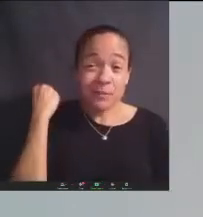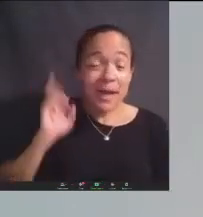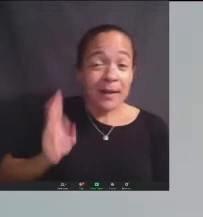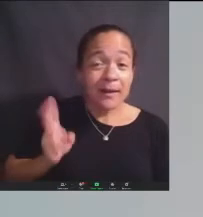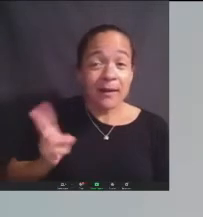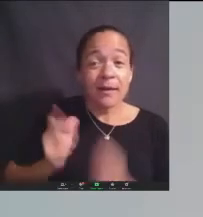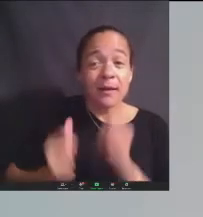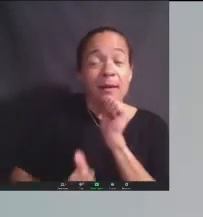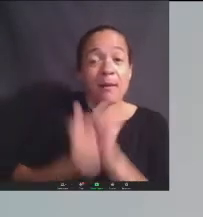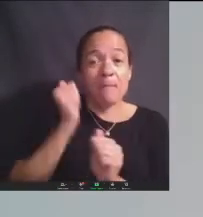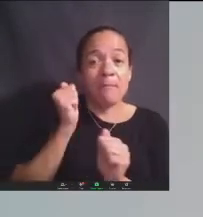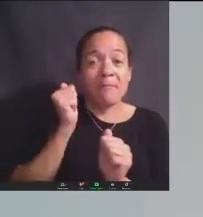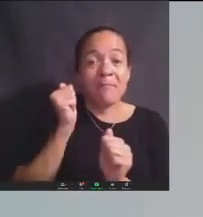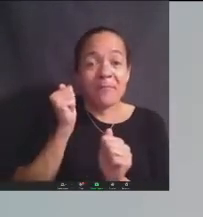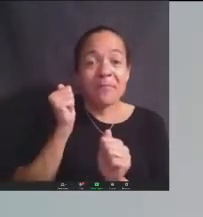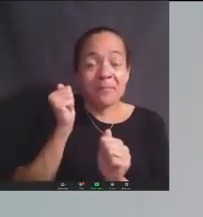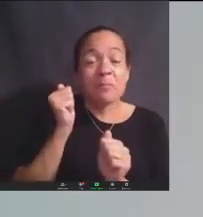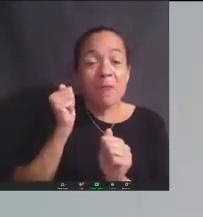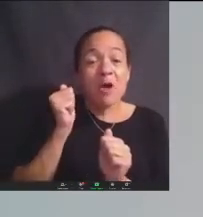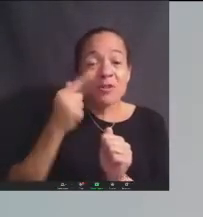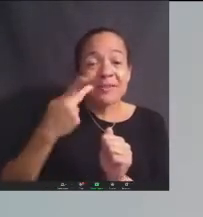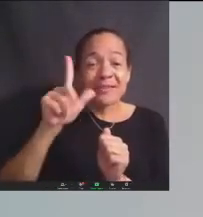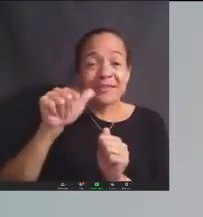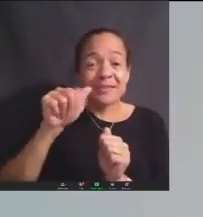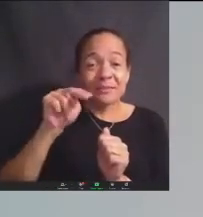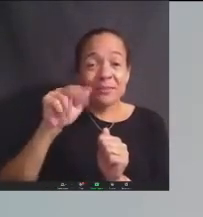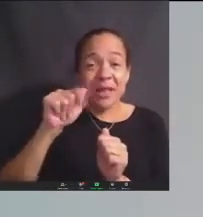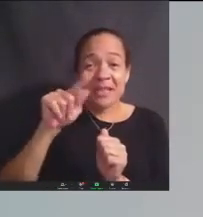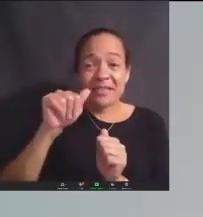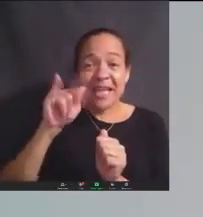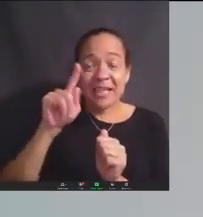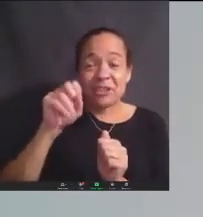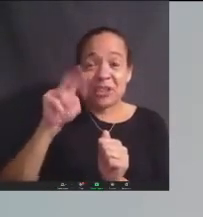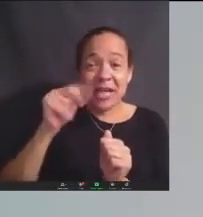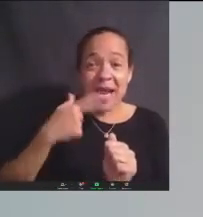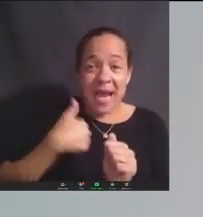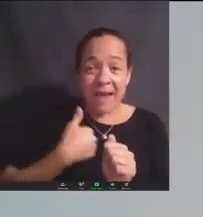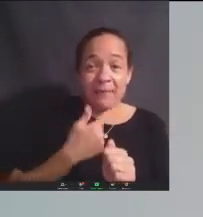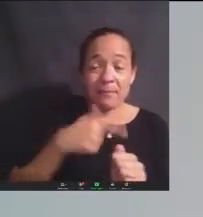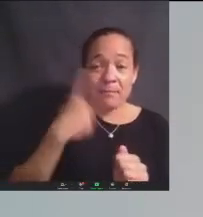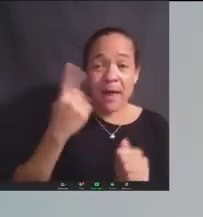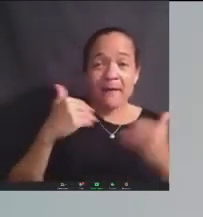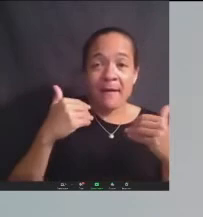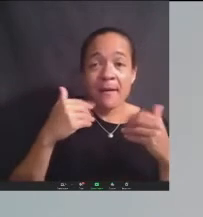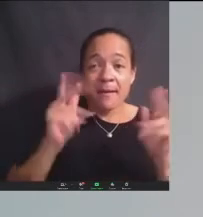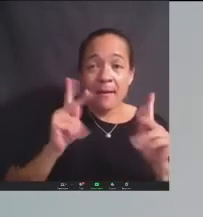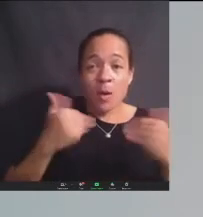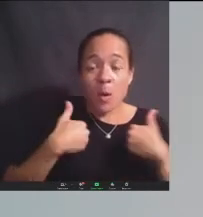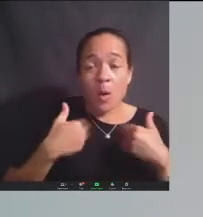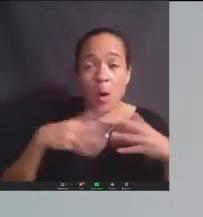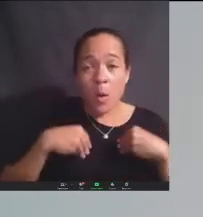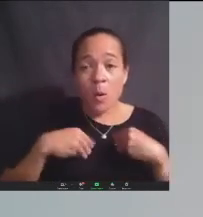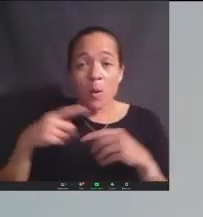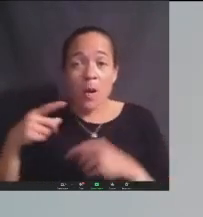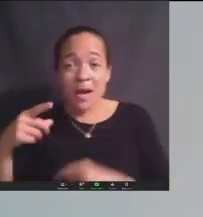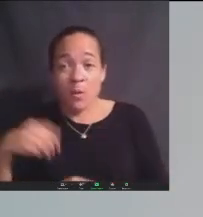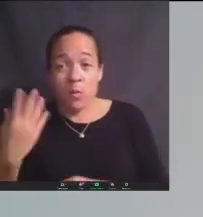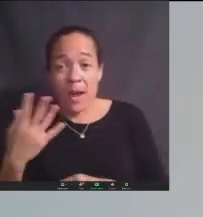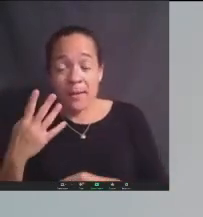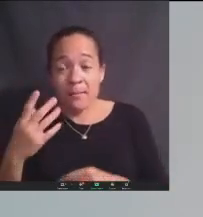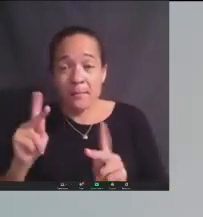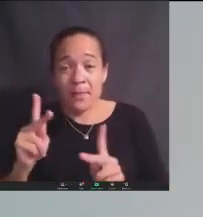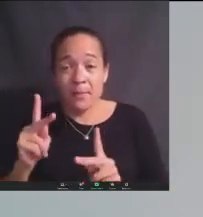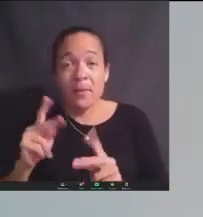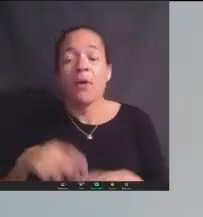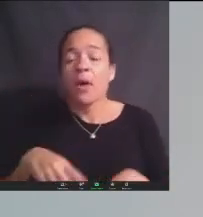white folks on them. So the fact that you are the majority has not been the proof that there will be any justice. Mm-hmm. Justice takes